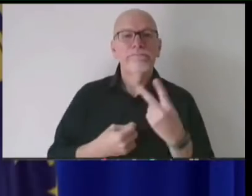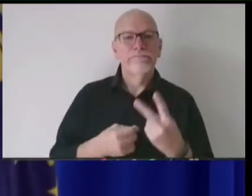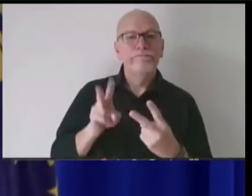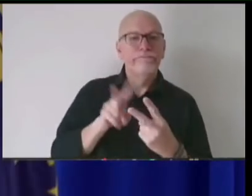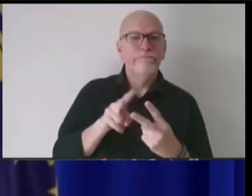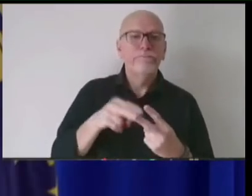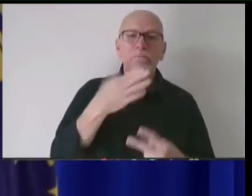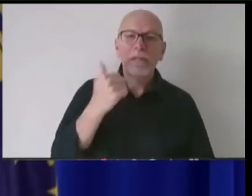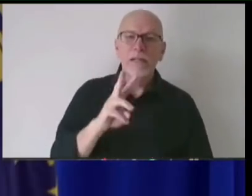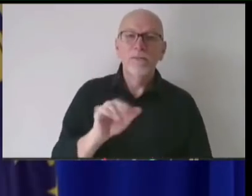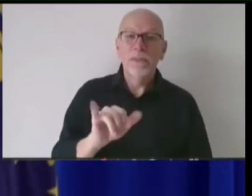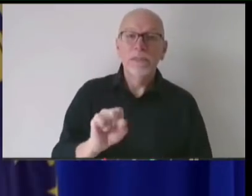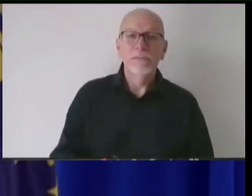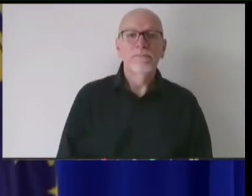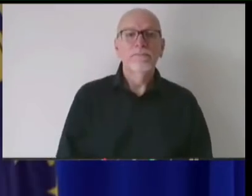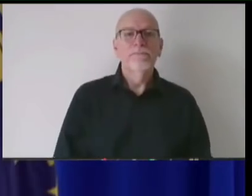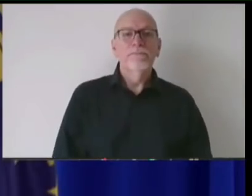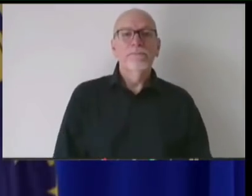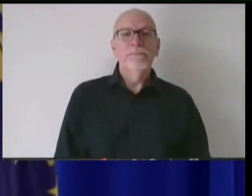that.